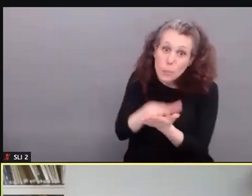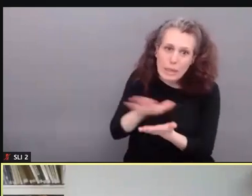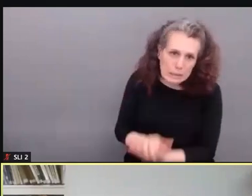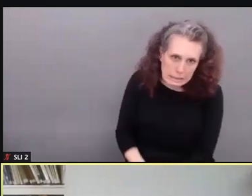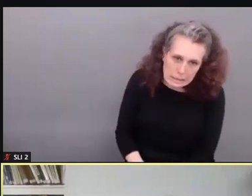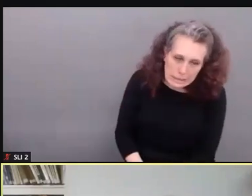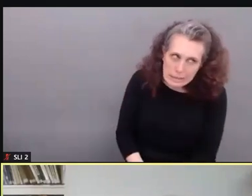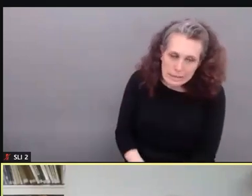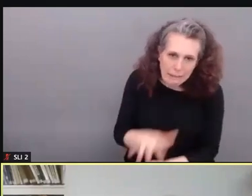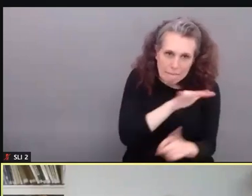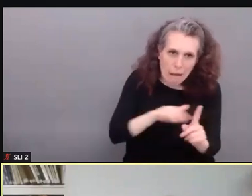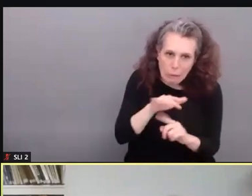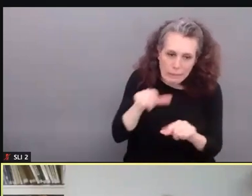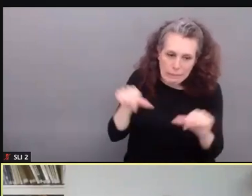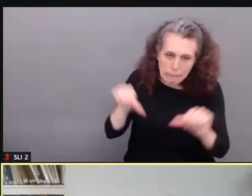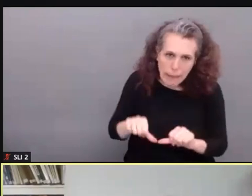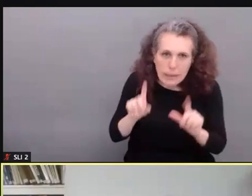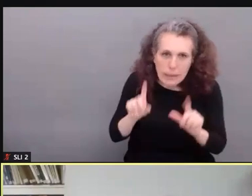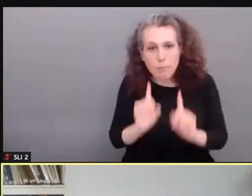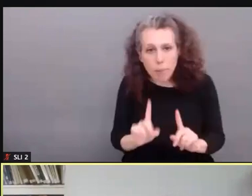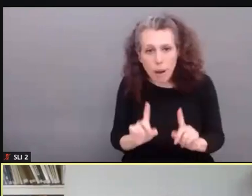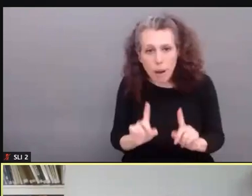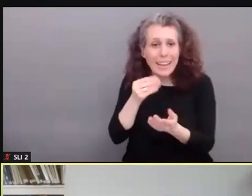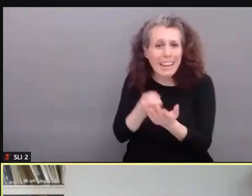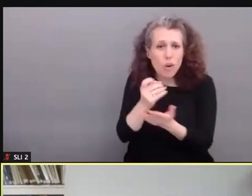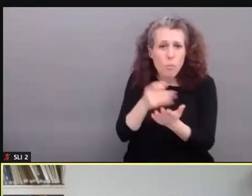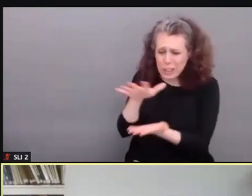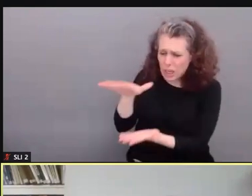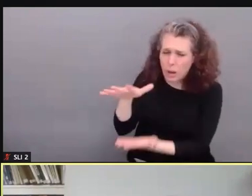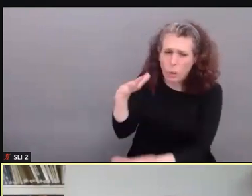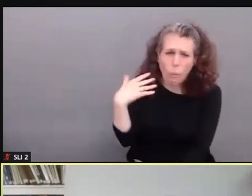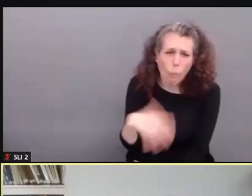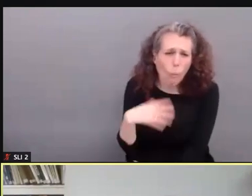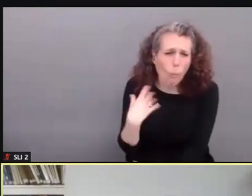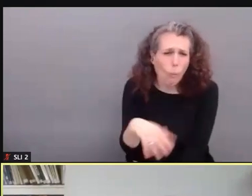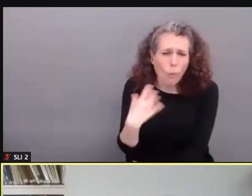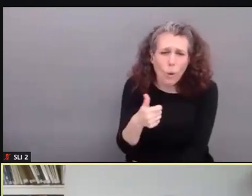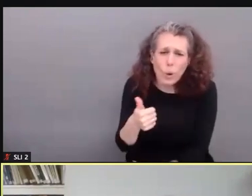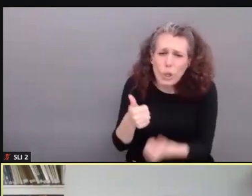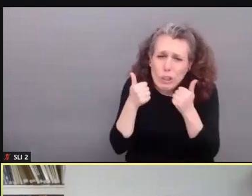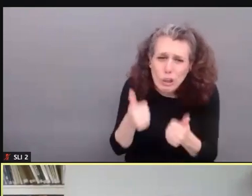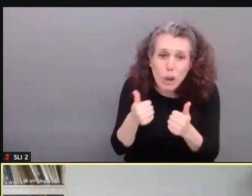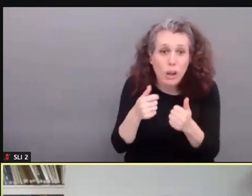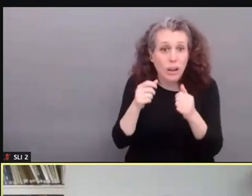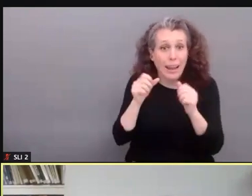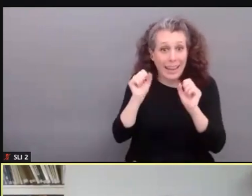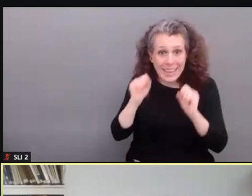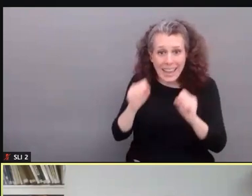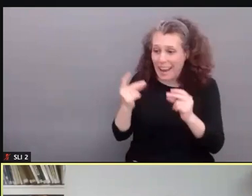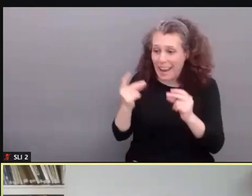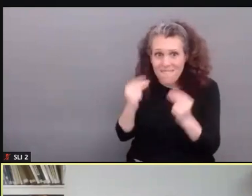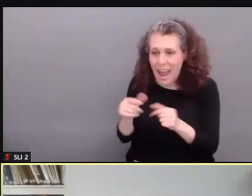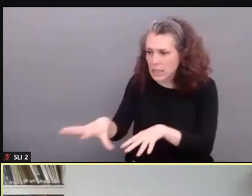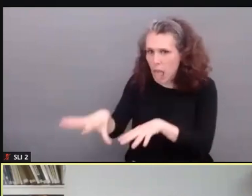there is so much in them, so much good information, that it is quite difficult to access everything quickly and easily. So we